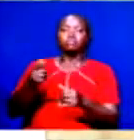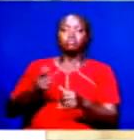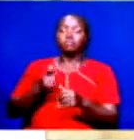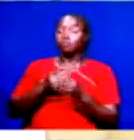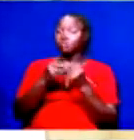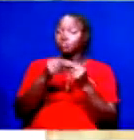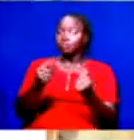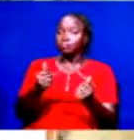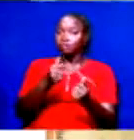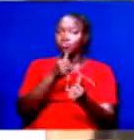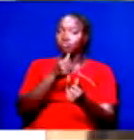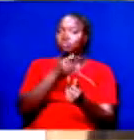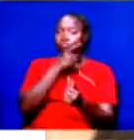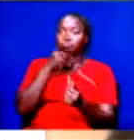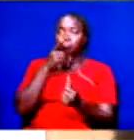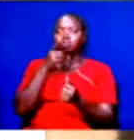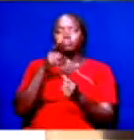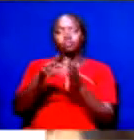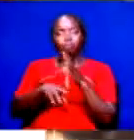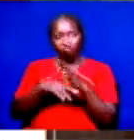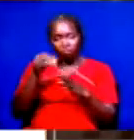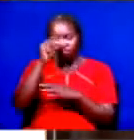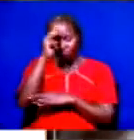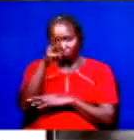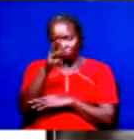perennial drought can be found.